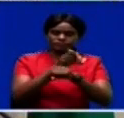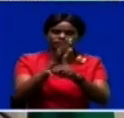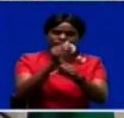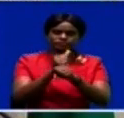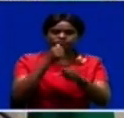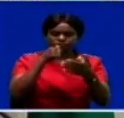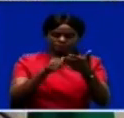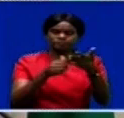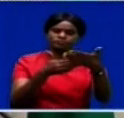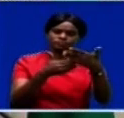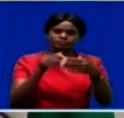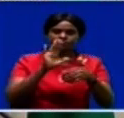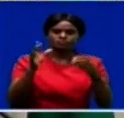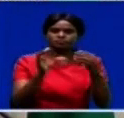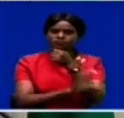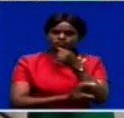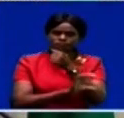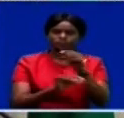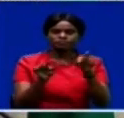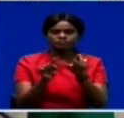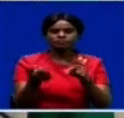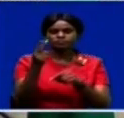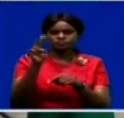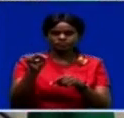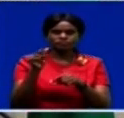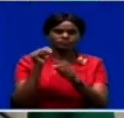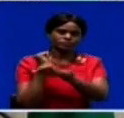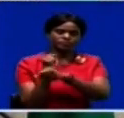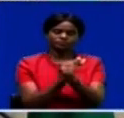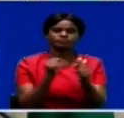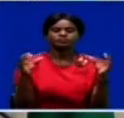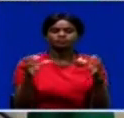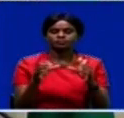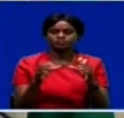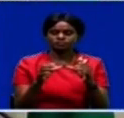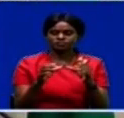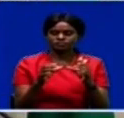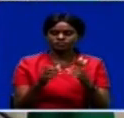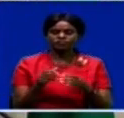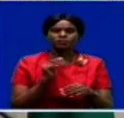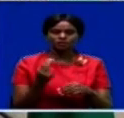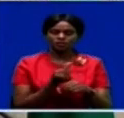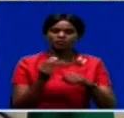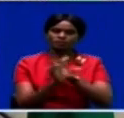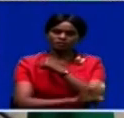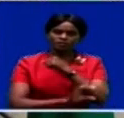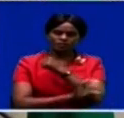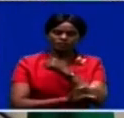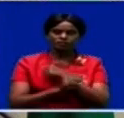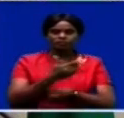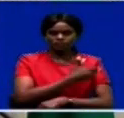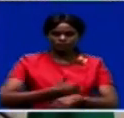Lungu disclosed the country's position on the UN Security Council. We remain, as a country, committed